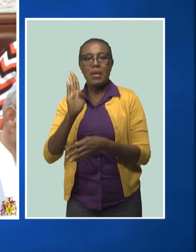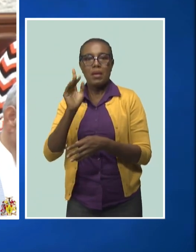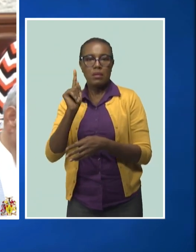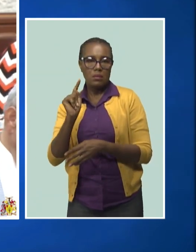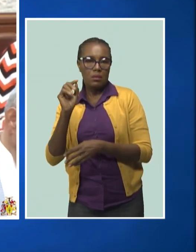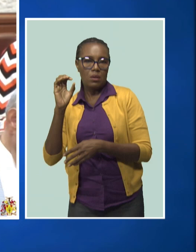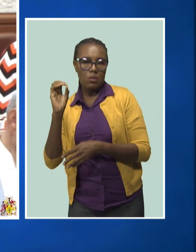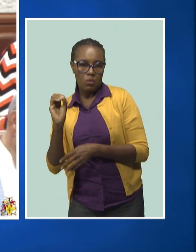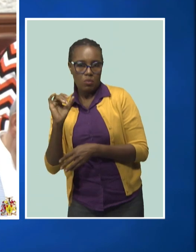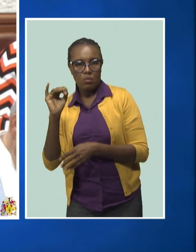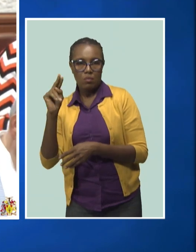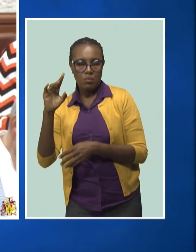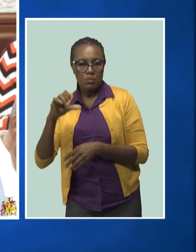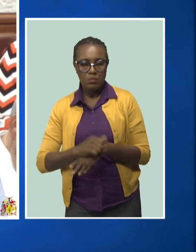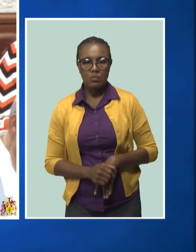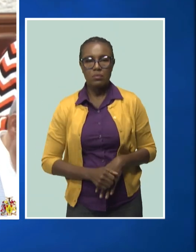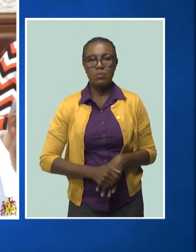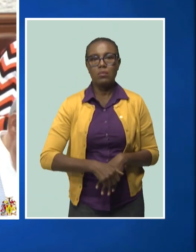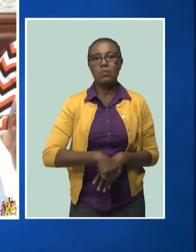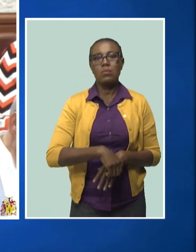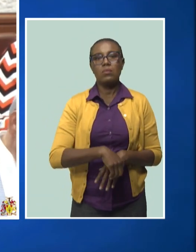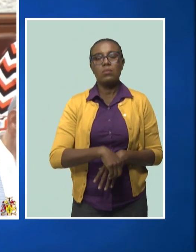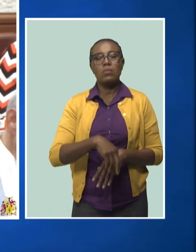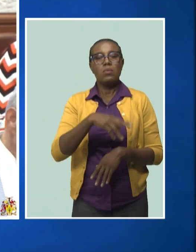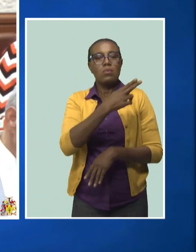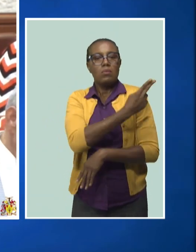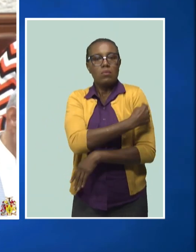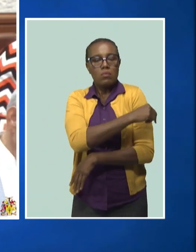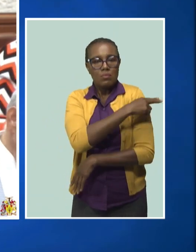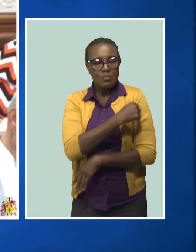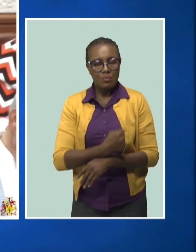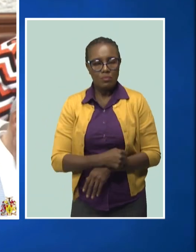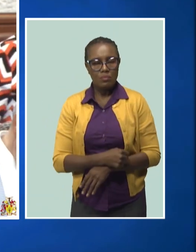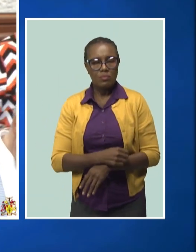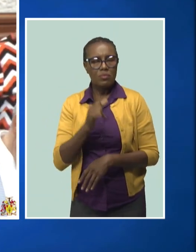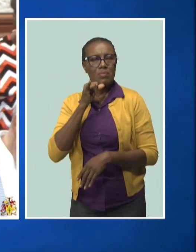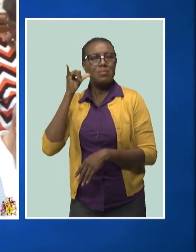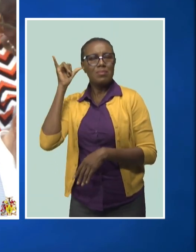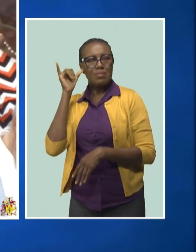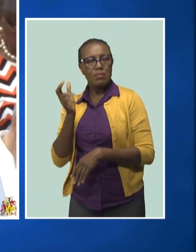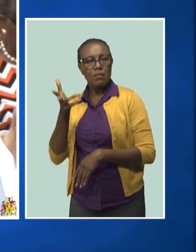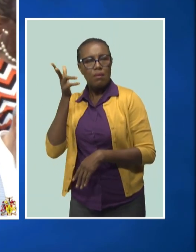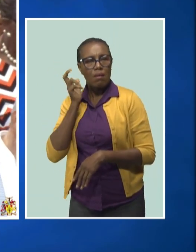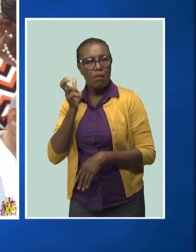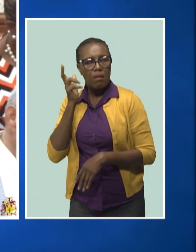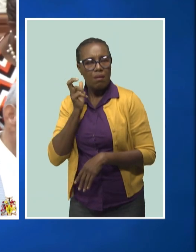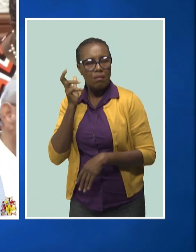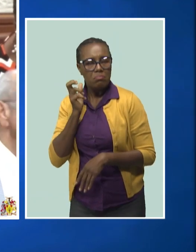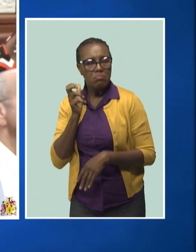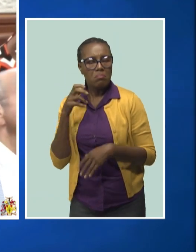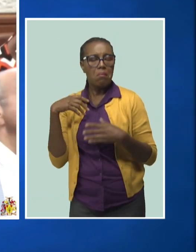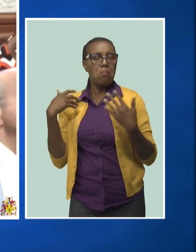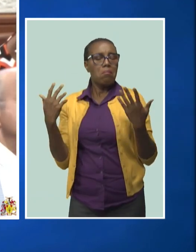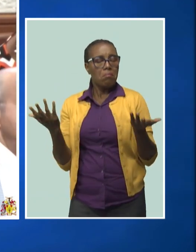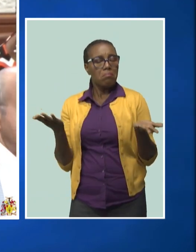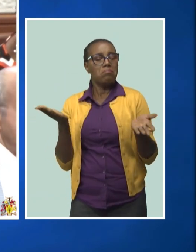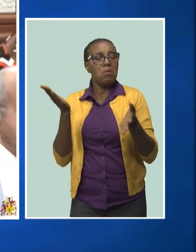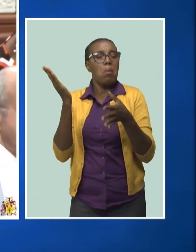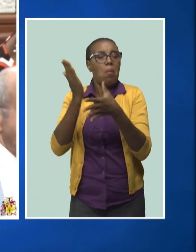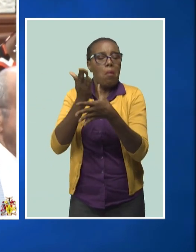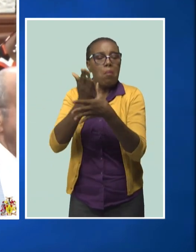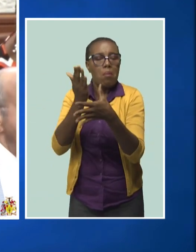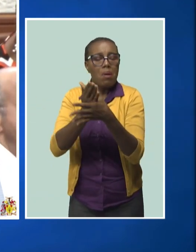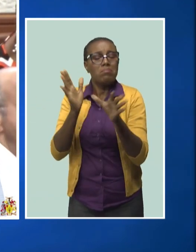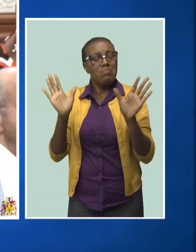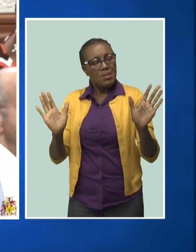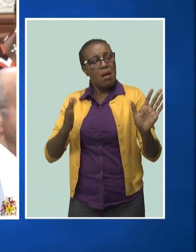the QEH. So I listened yesterday. Some interruptions, I must say,